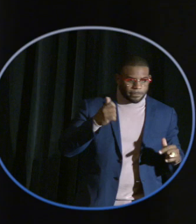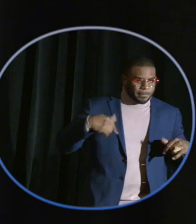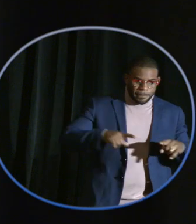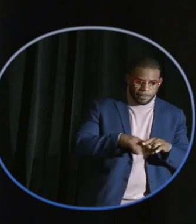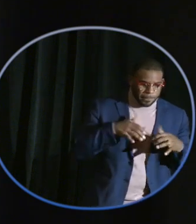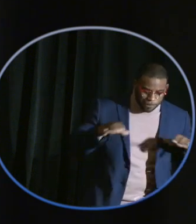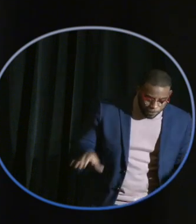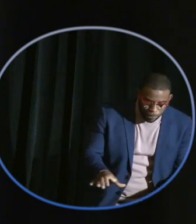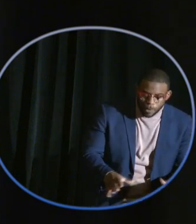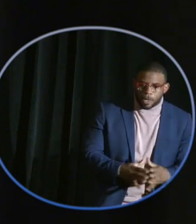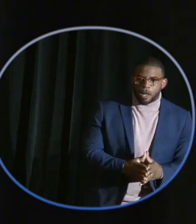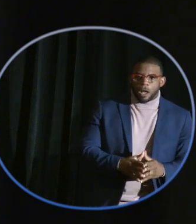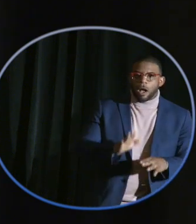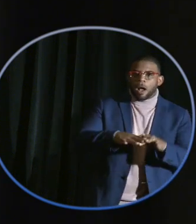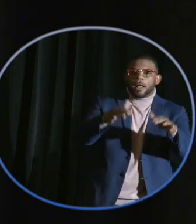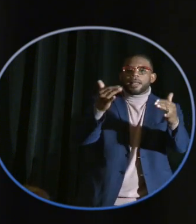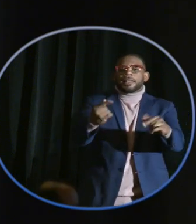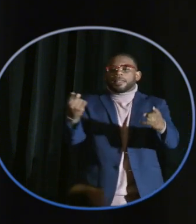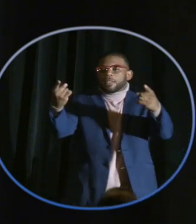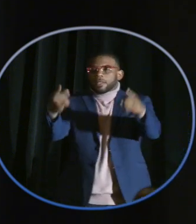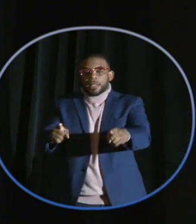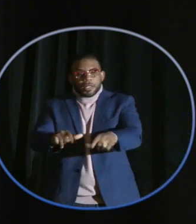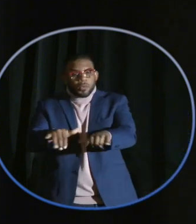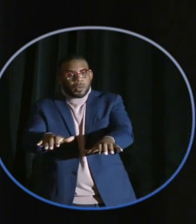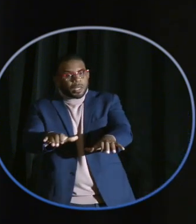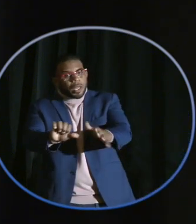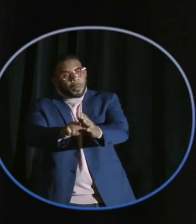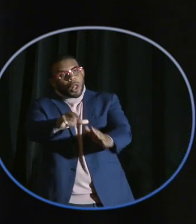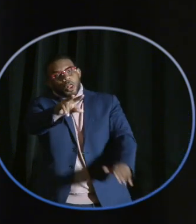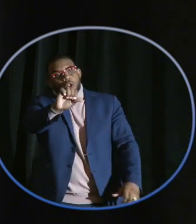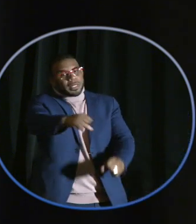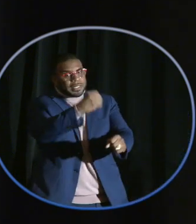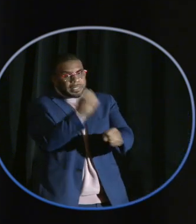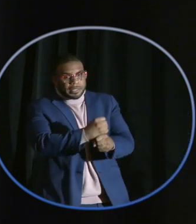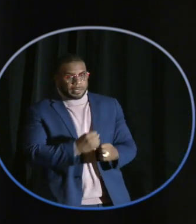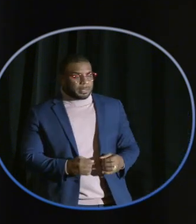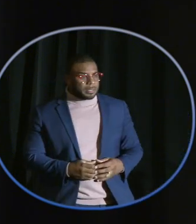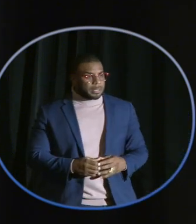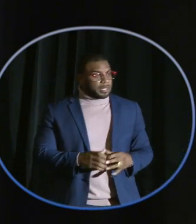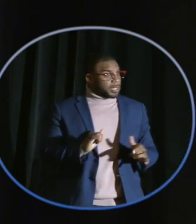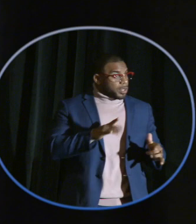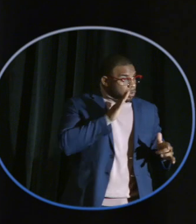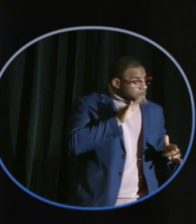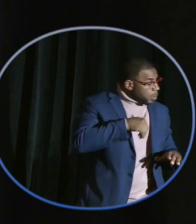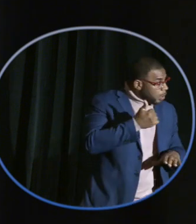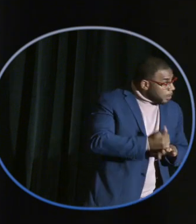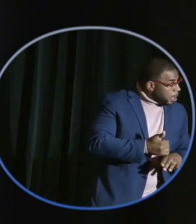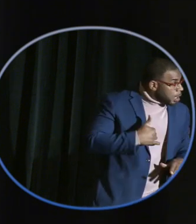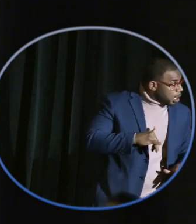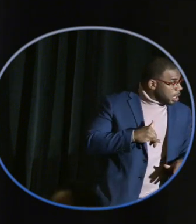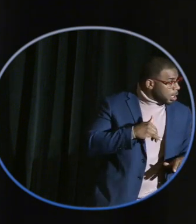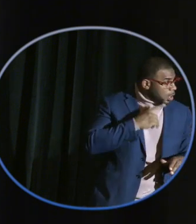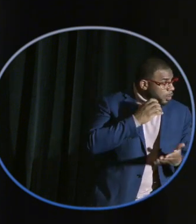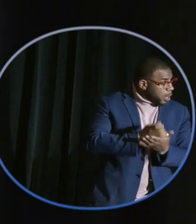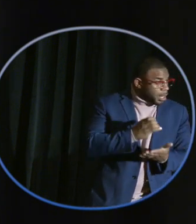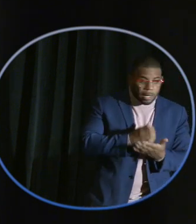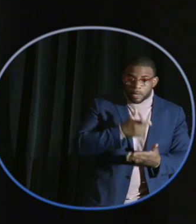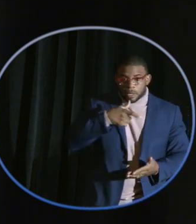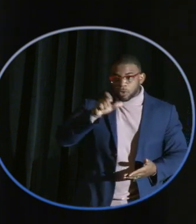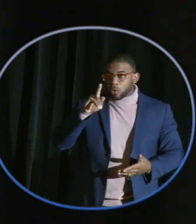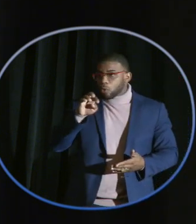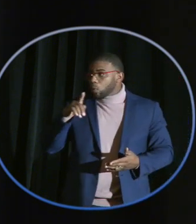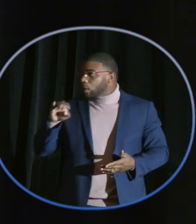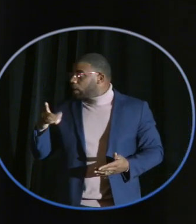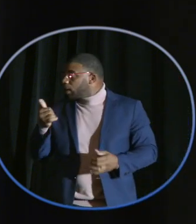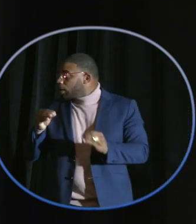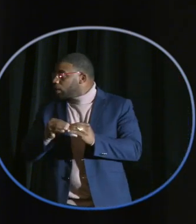us endeavor on this occasion as we mark 30 years that we will put down our red cups and not drink the